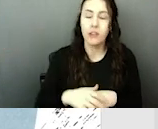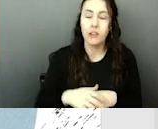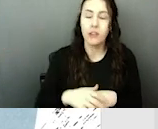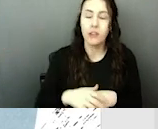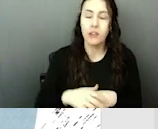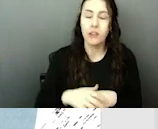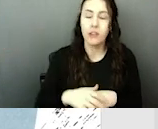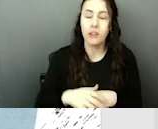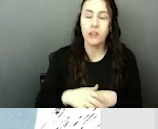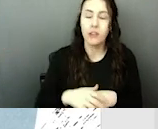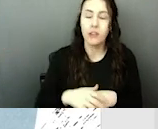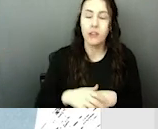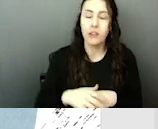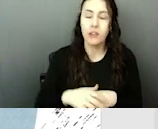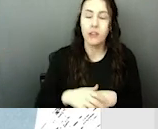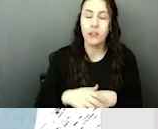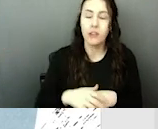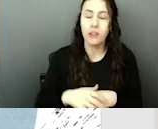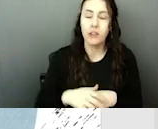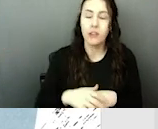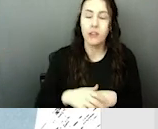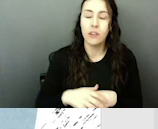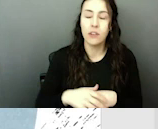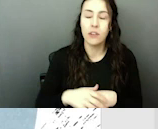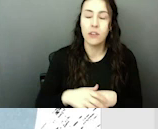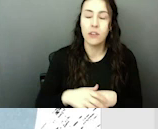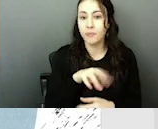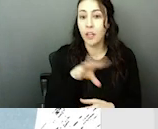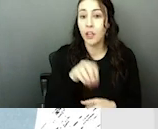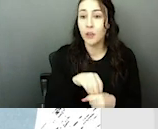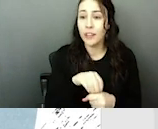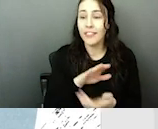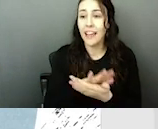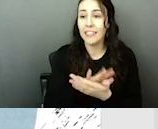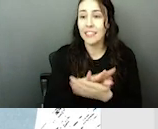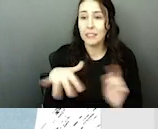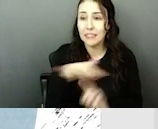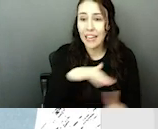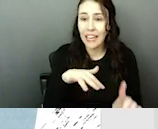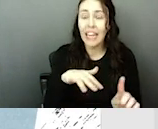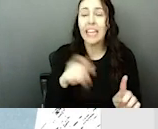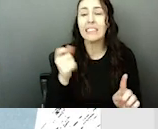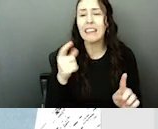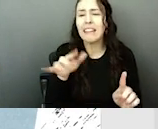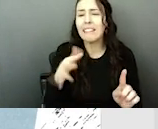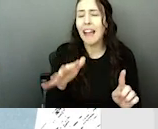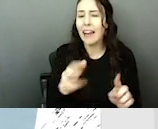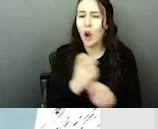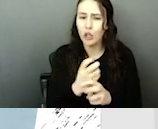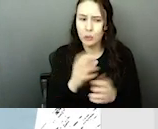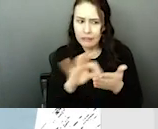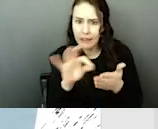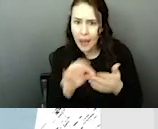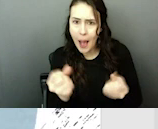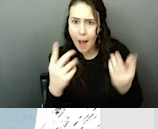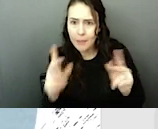Senate for California Community Colleges and the RP group. It's kind of hard to get a nose count of how many people attended